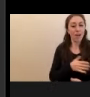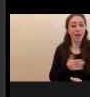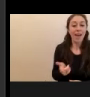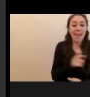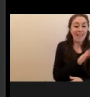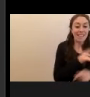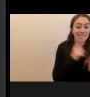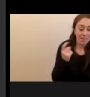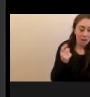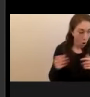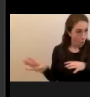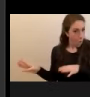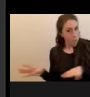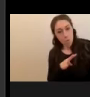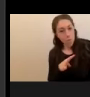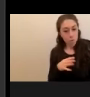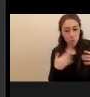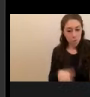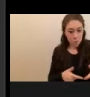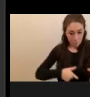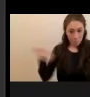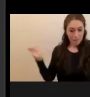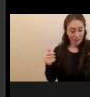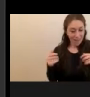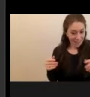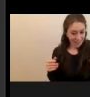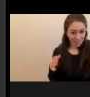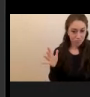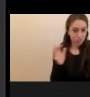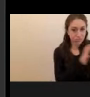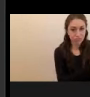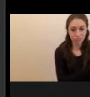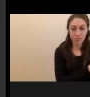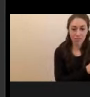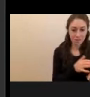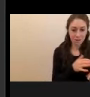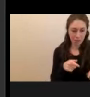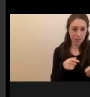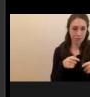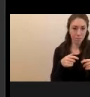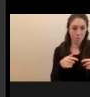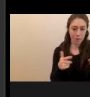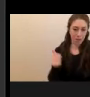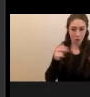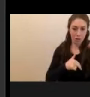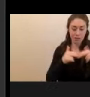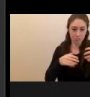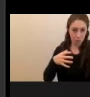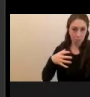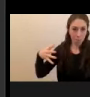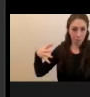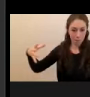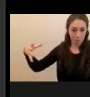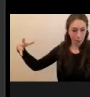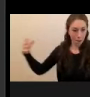got to be big. So we had to have larger and larger venues. And so these photos I'm looking at